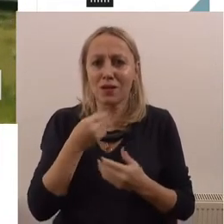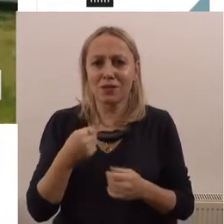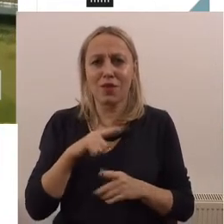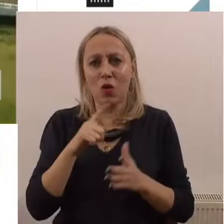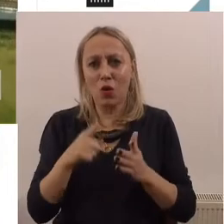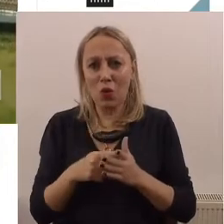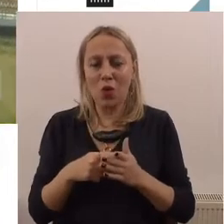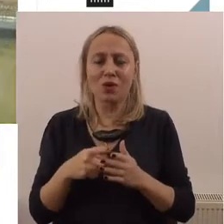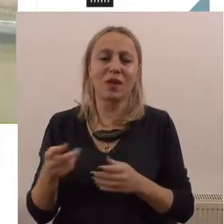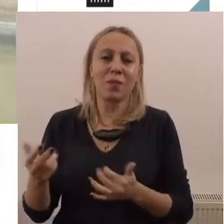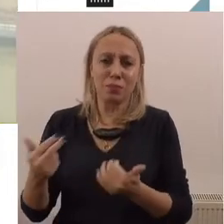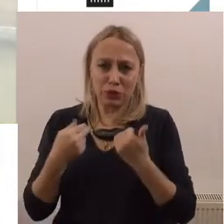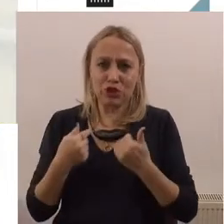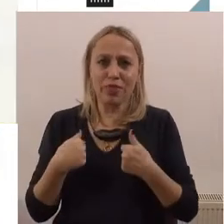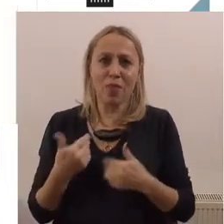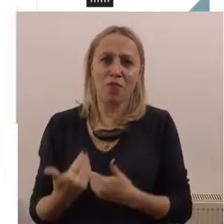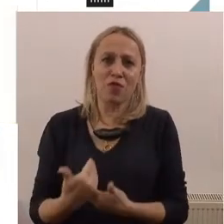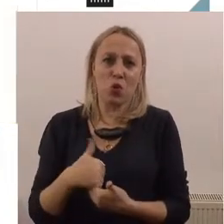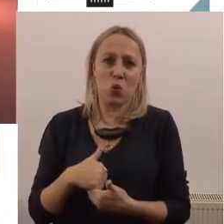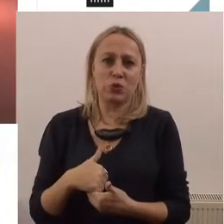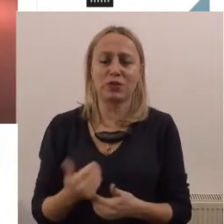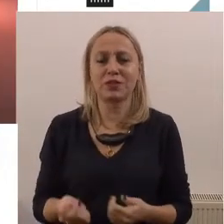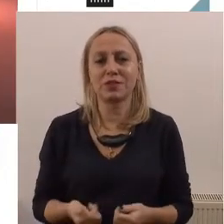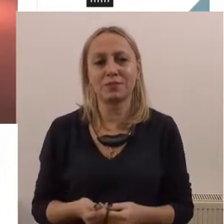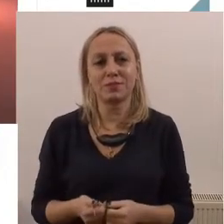Vixa. Come and visit us. Welcome.